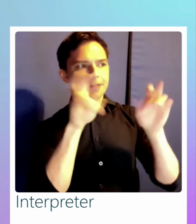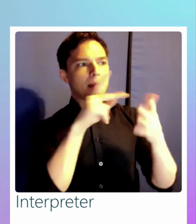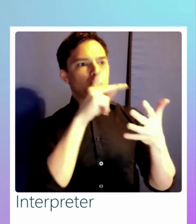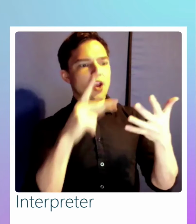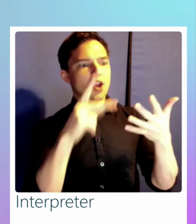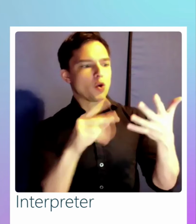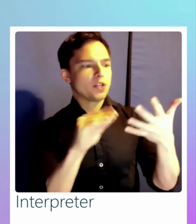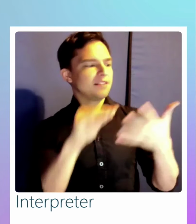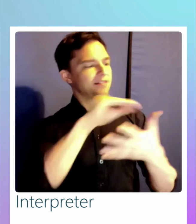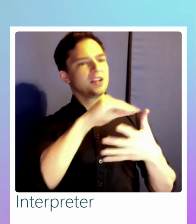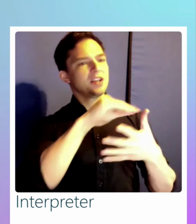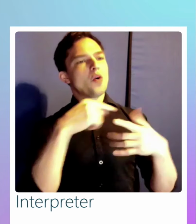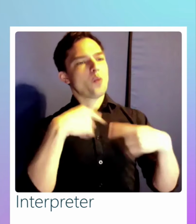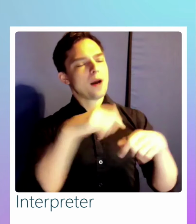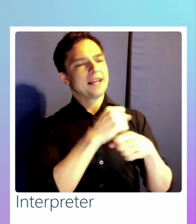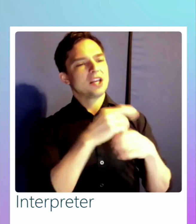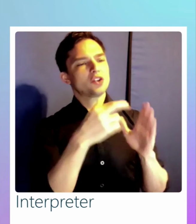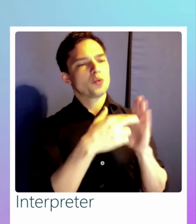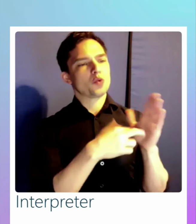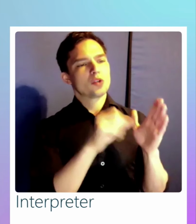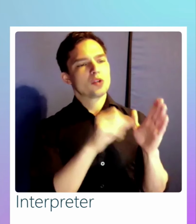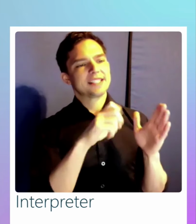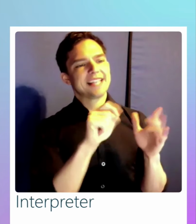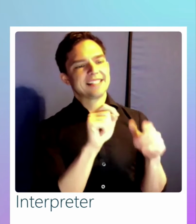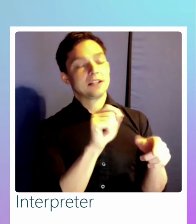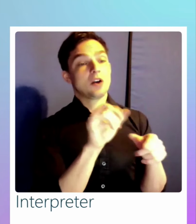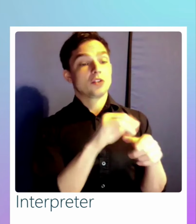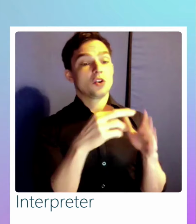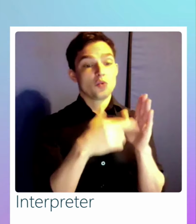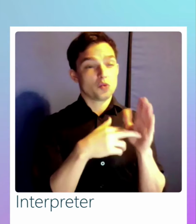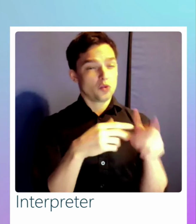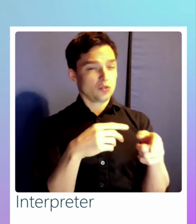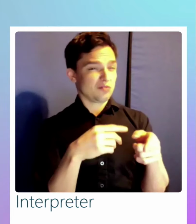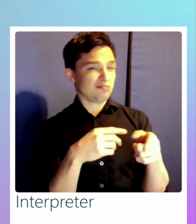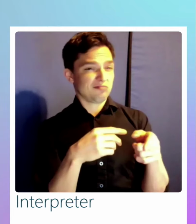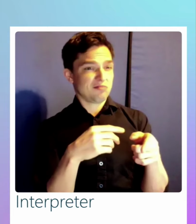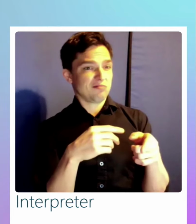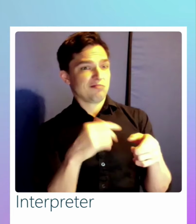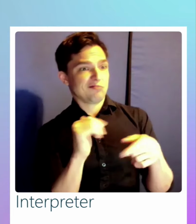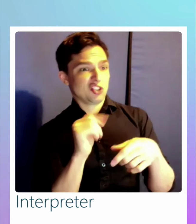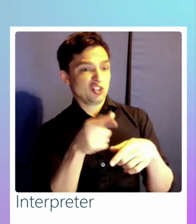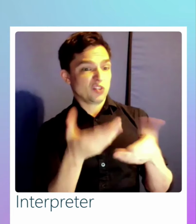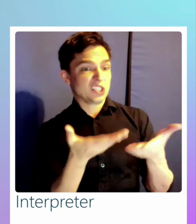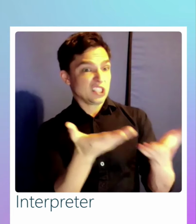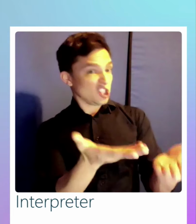making the rule sets? And is there a rule of thumb that you would suggest?